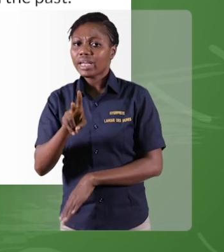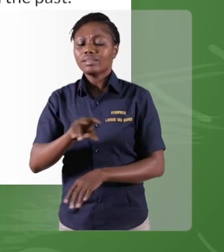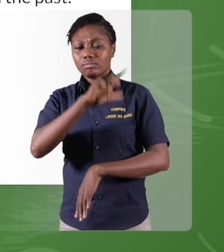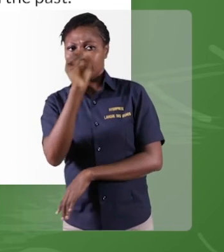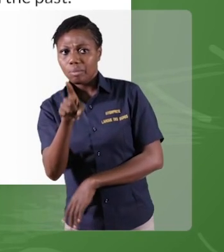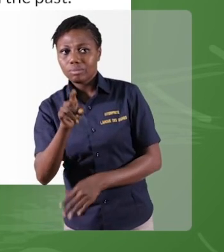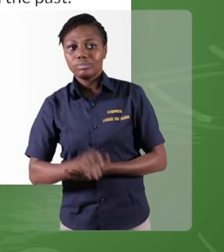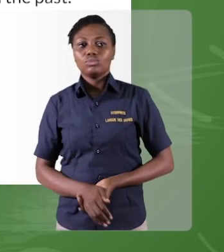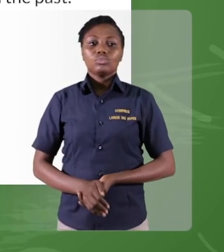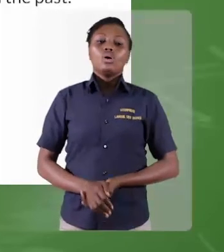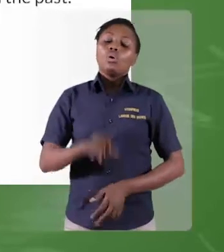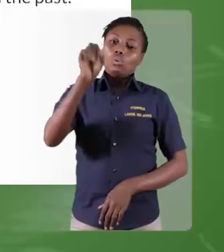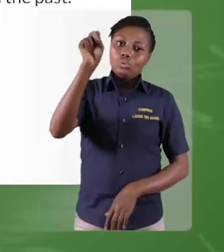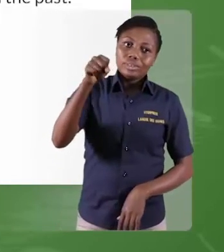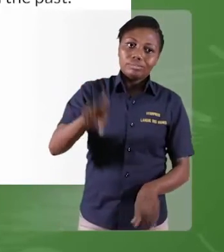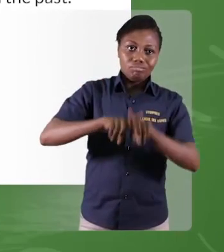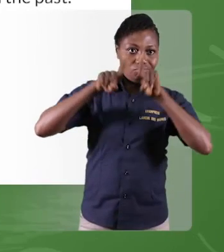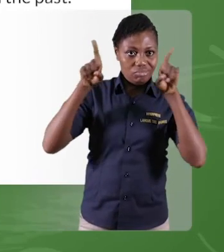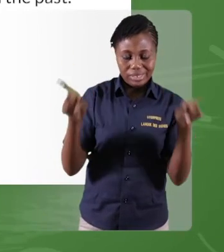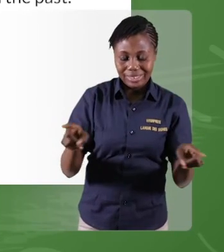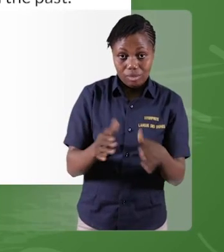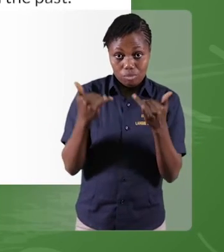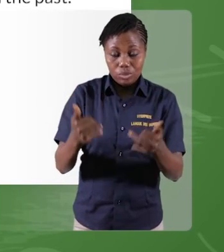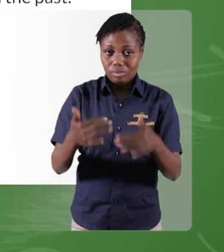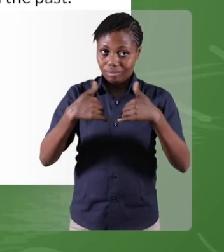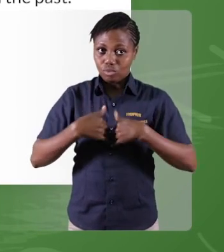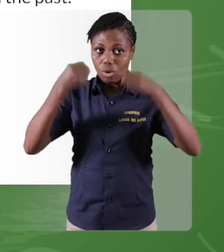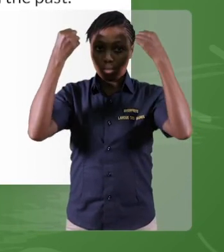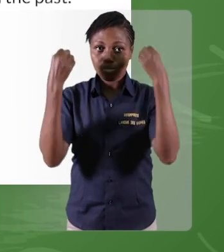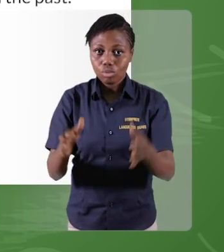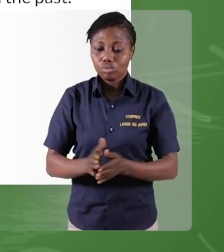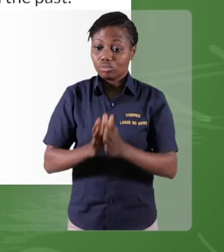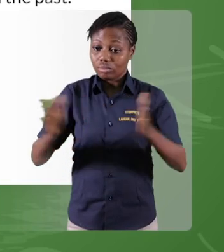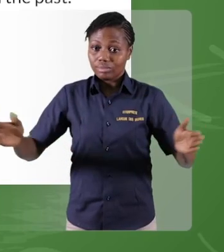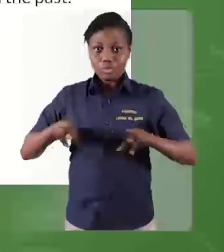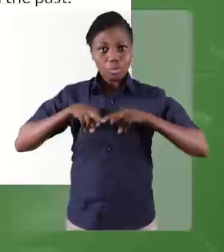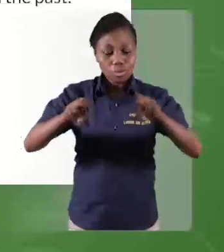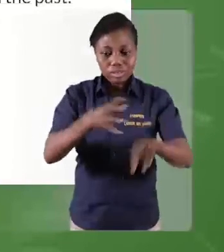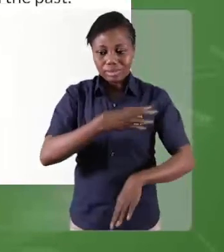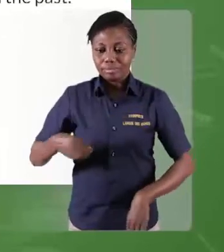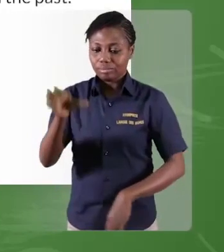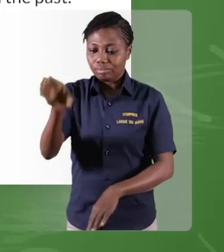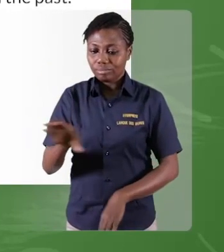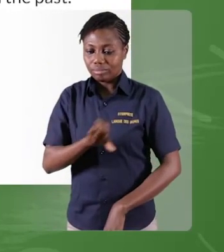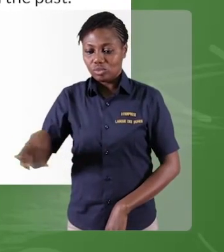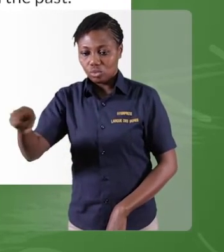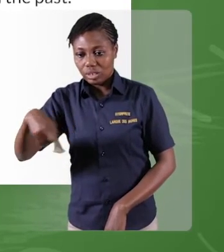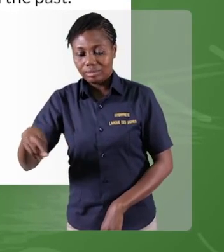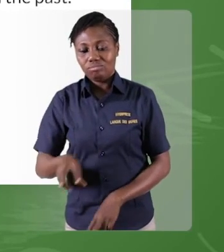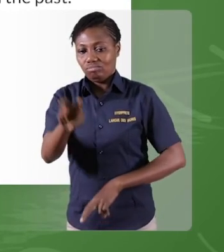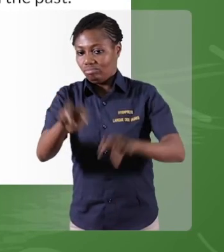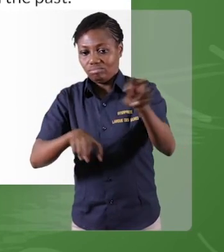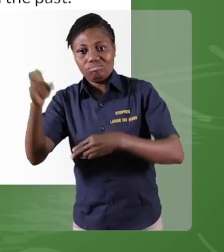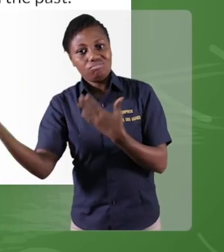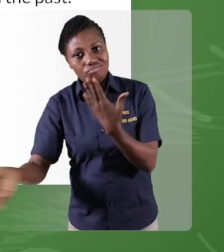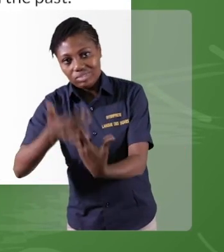it used to be. However, today there are many highways and roundabouts to facilitate the traffic. Do you